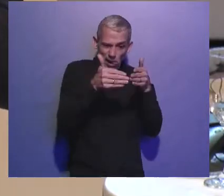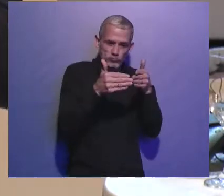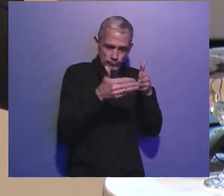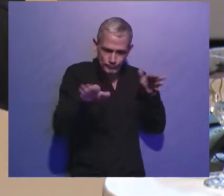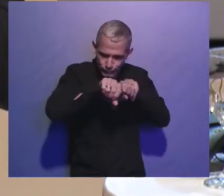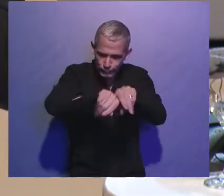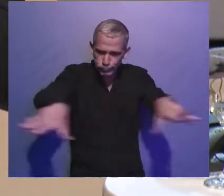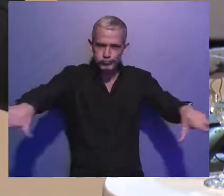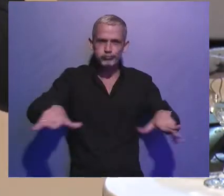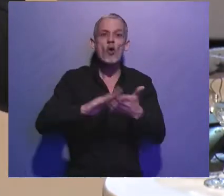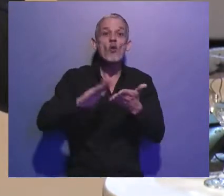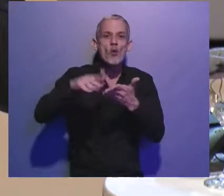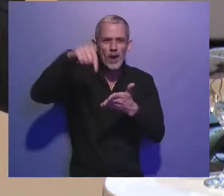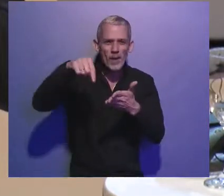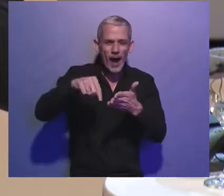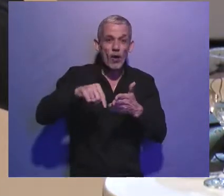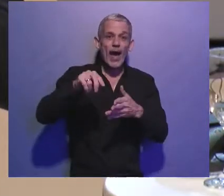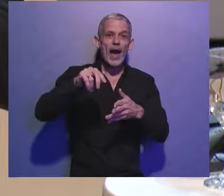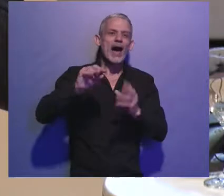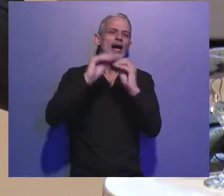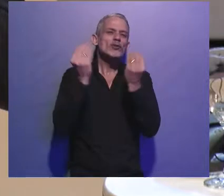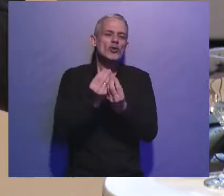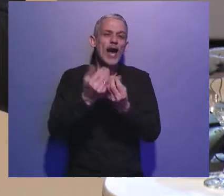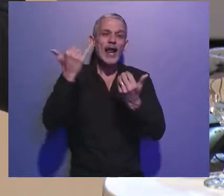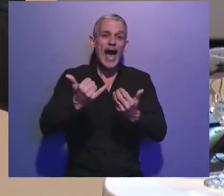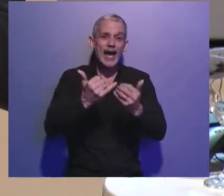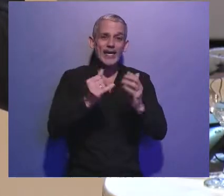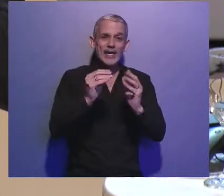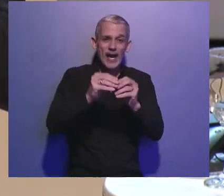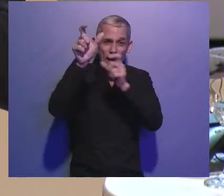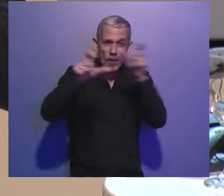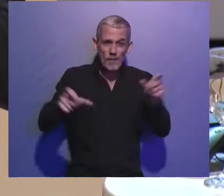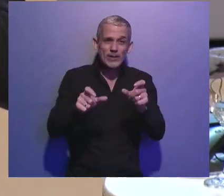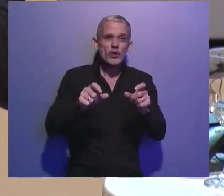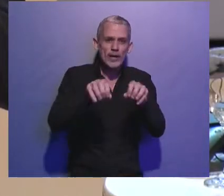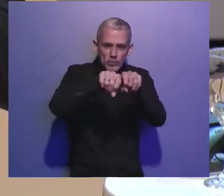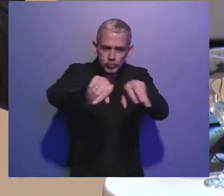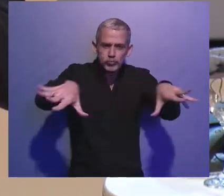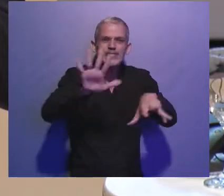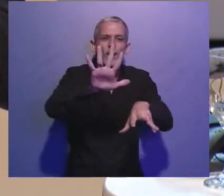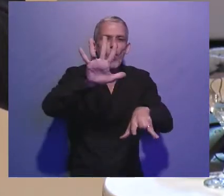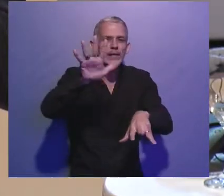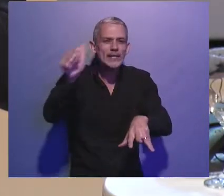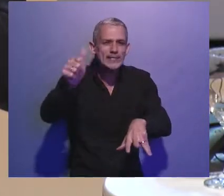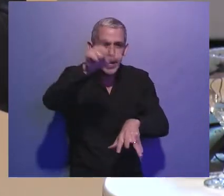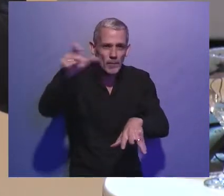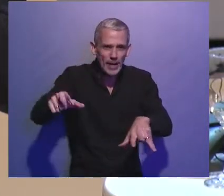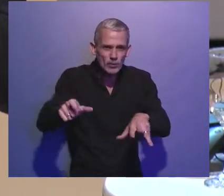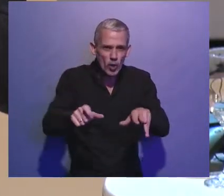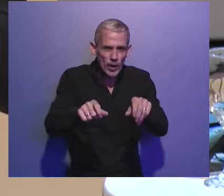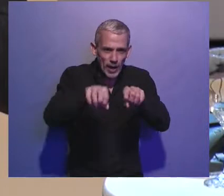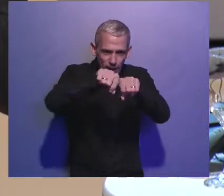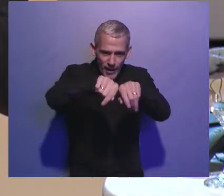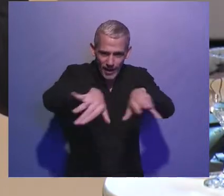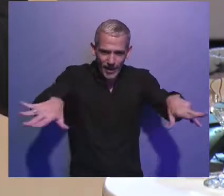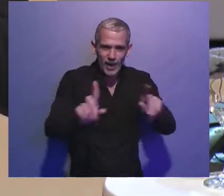hired 56 open government agents to offer more than 1,600 hours of